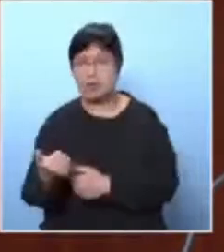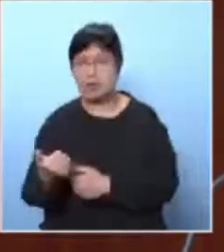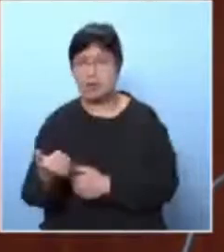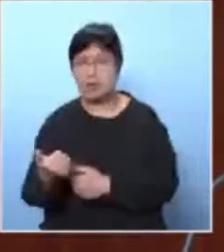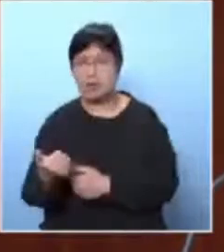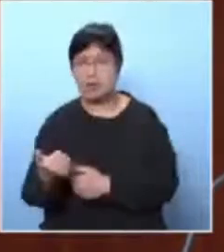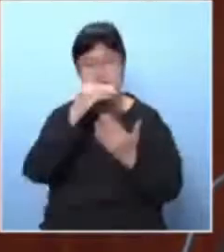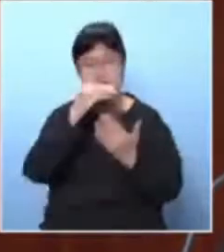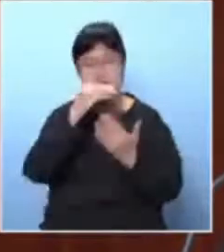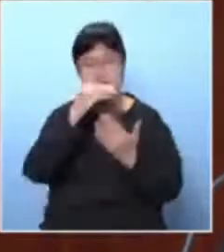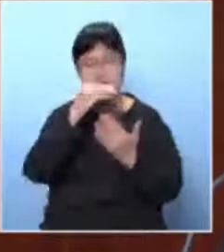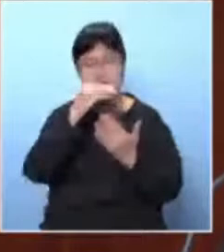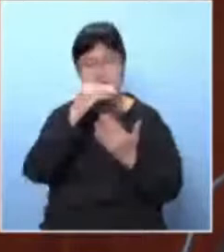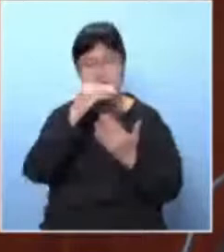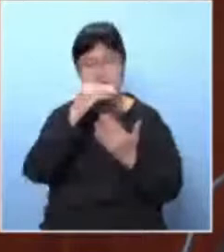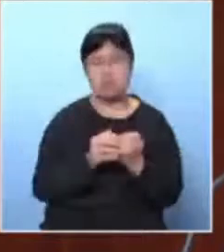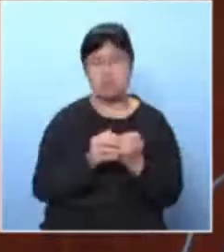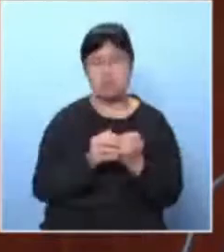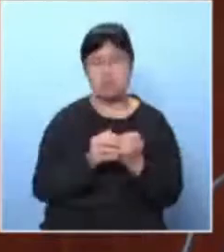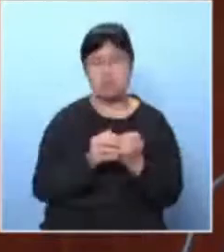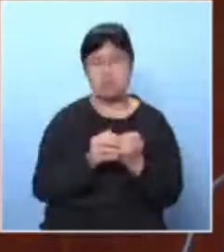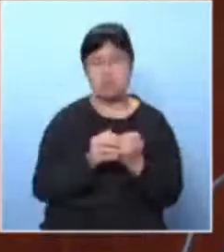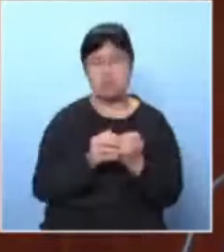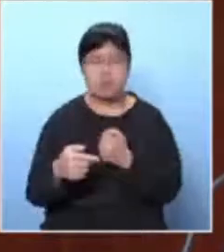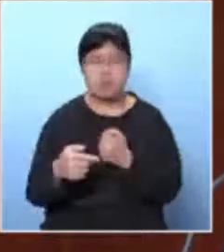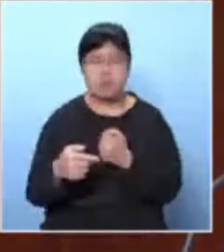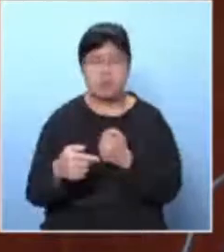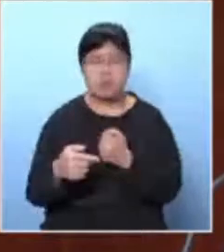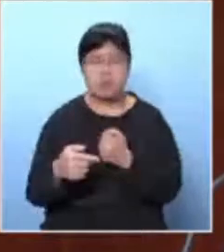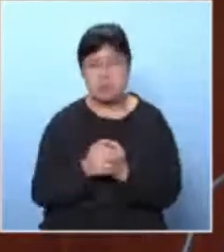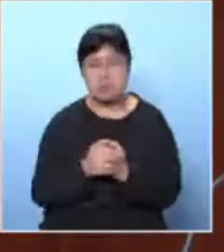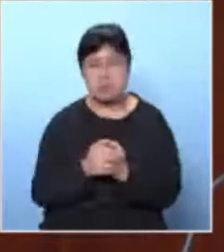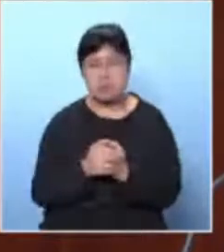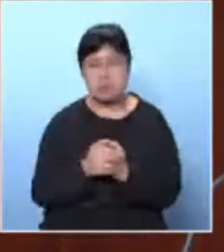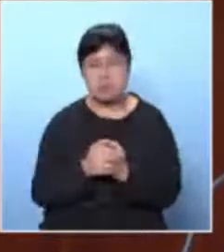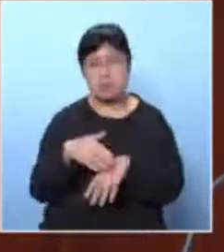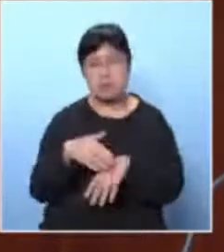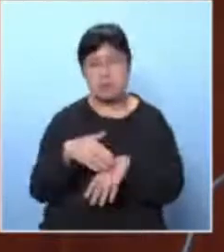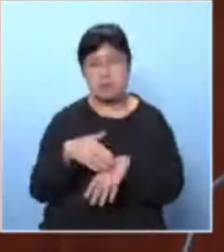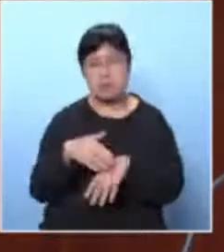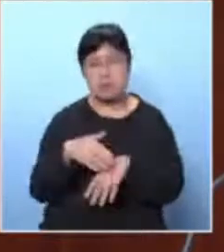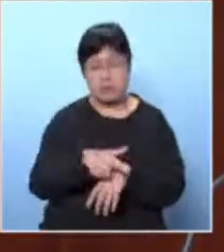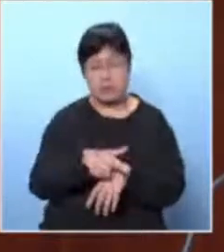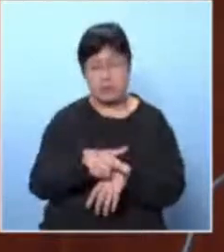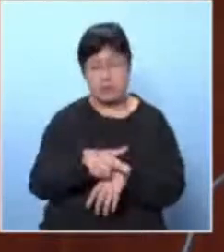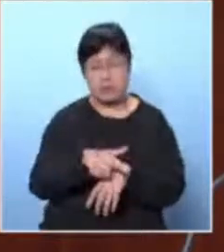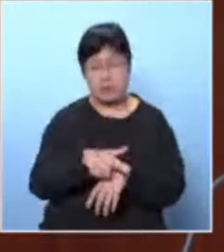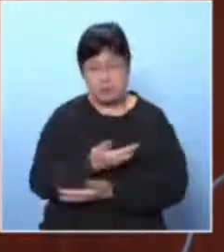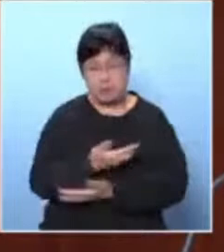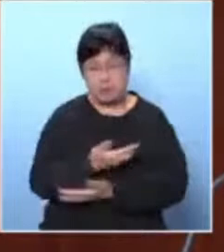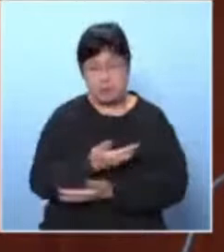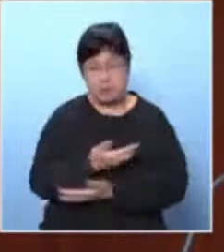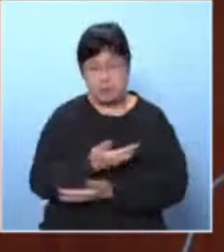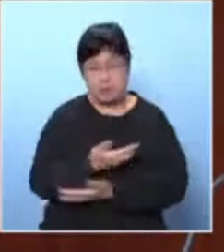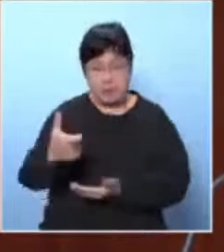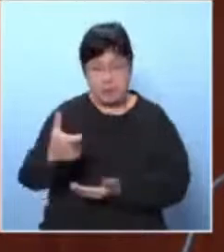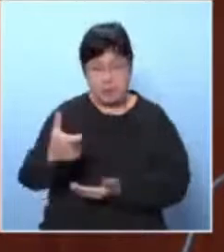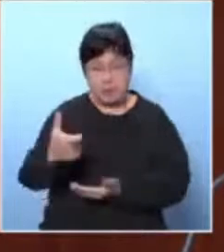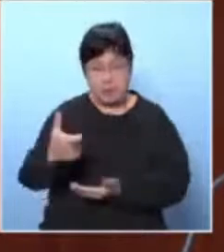measures. 1. Newborn baby bonus. We will provide a one-off cash bonus